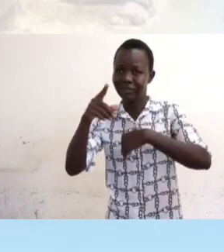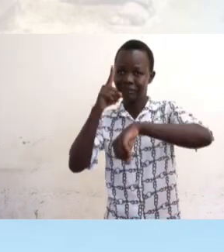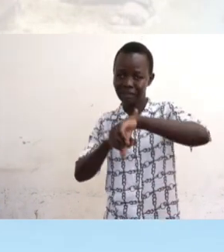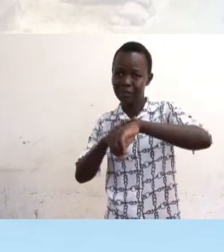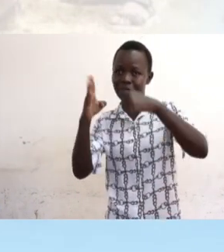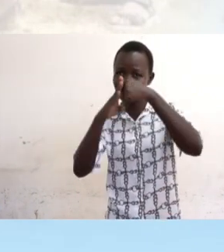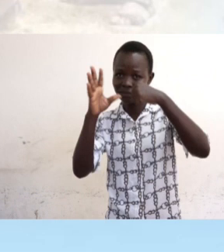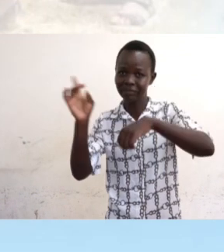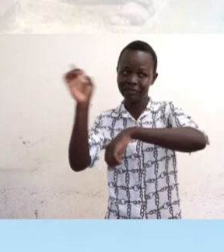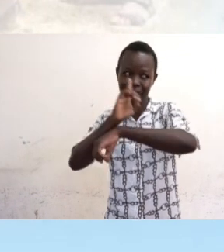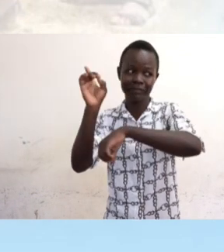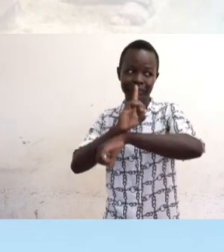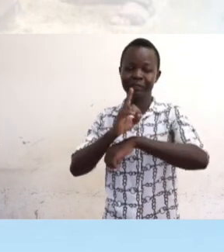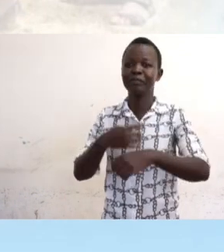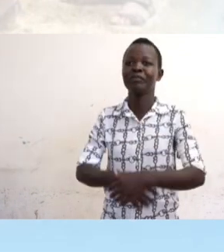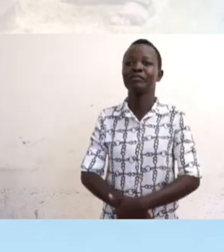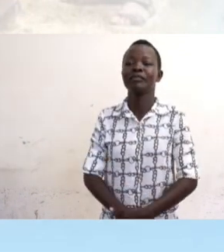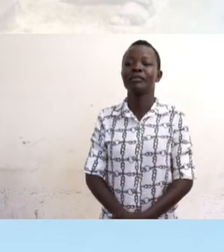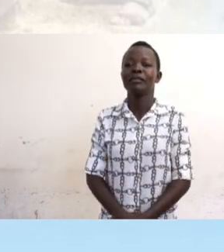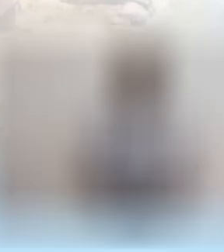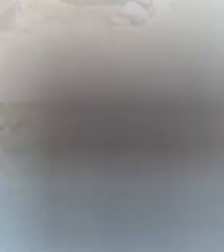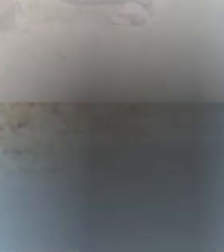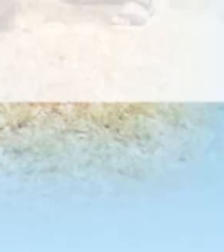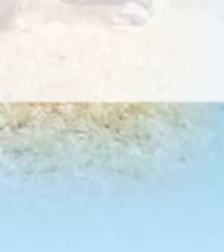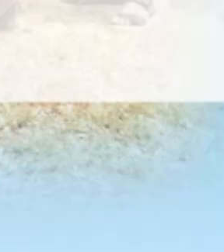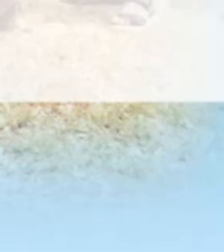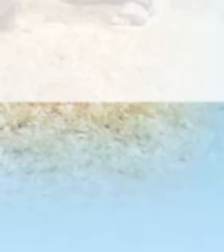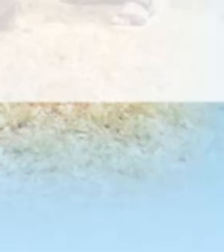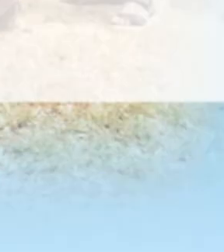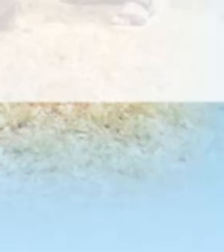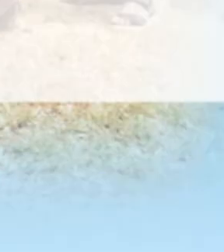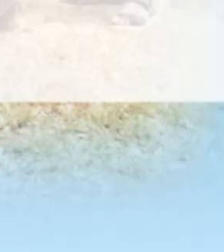free and timeline is within 90 days after invoice date.